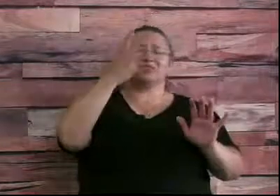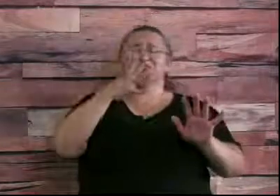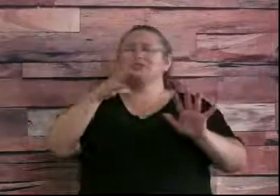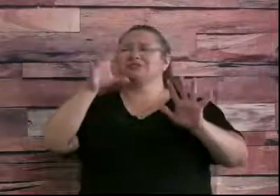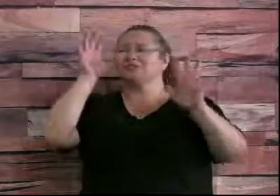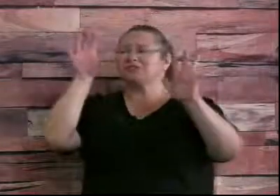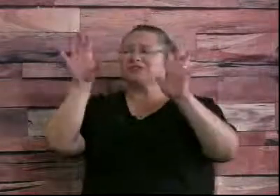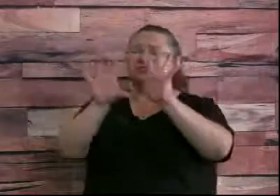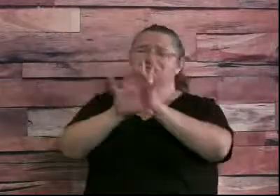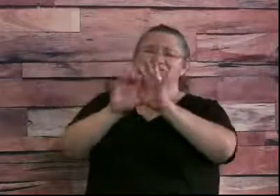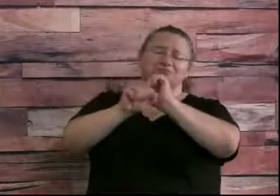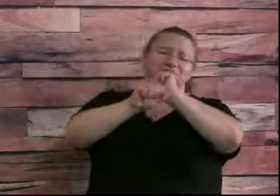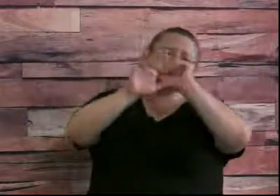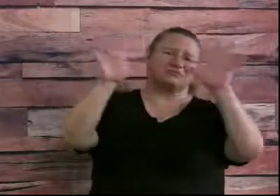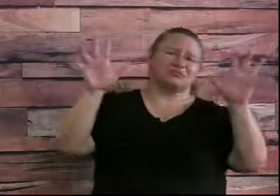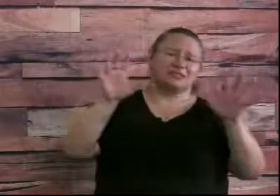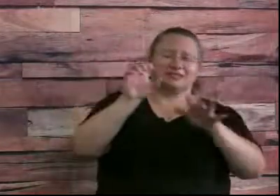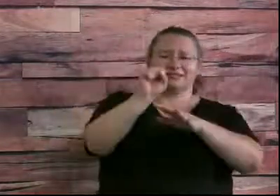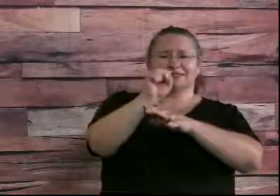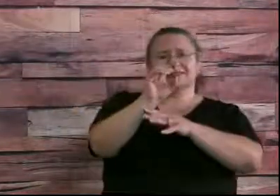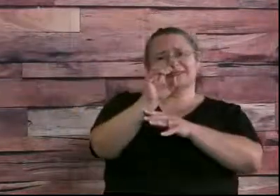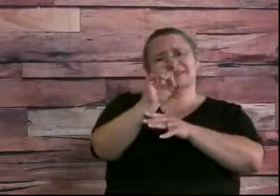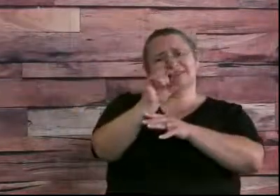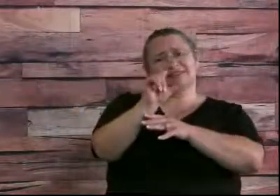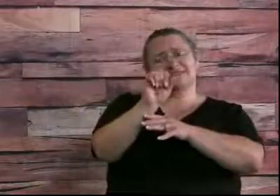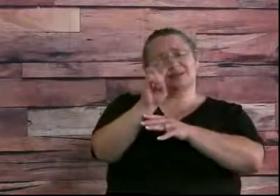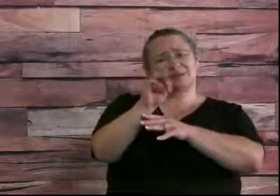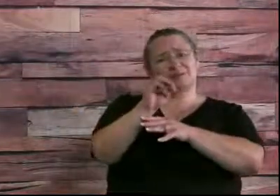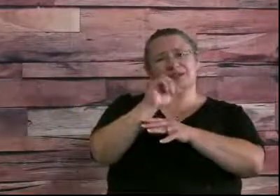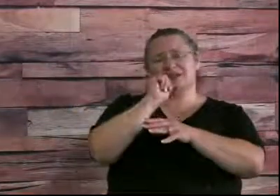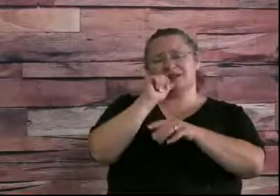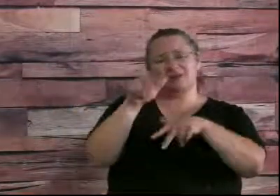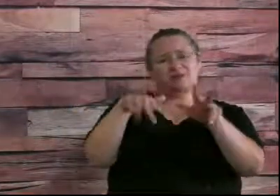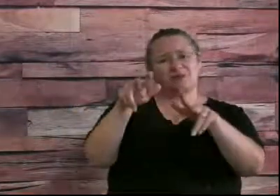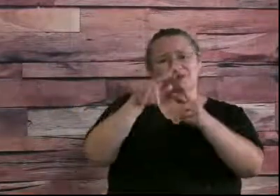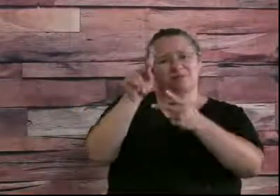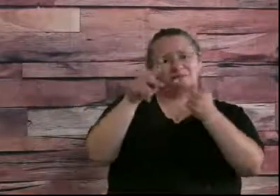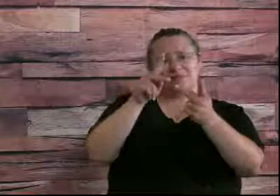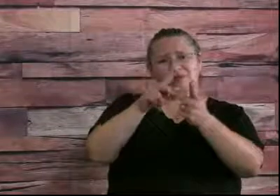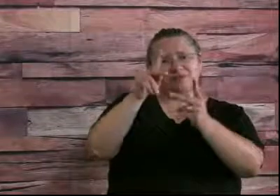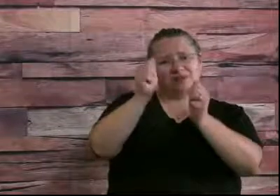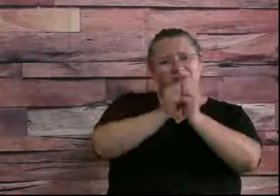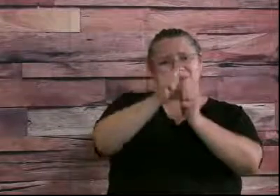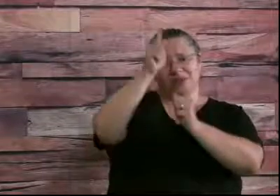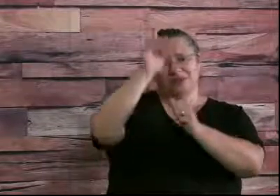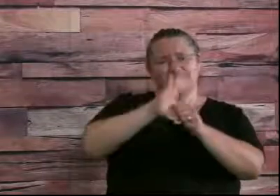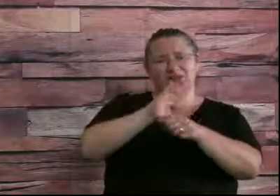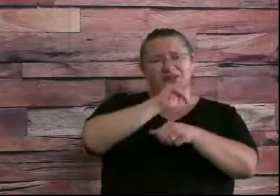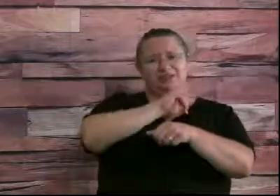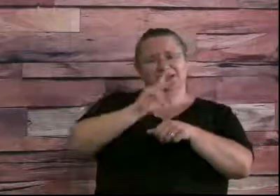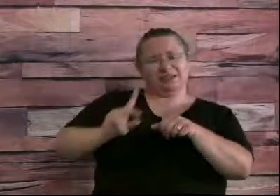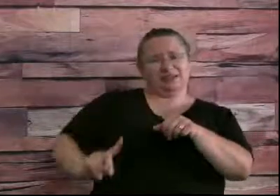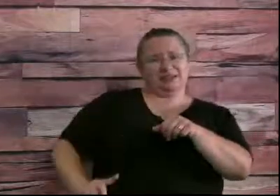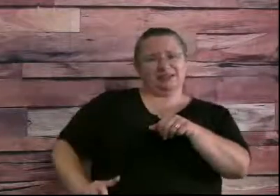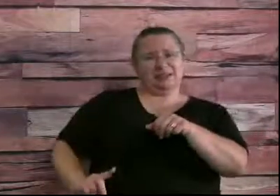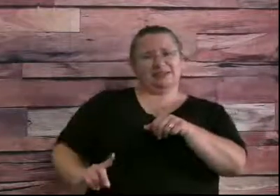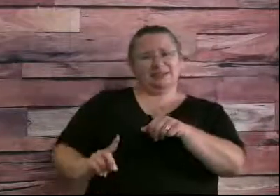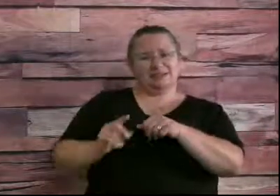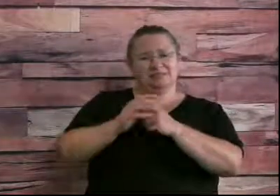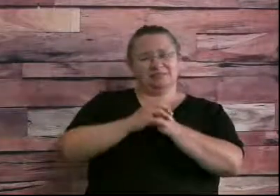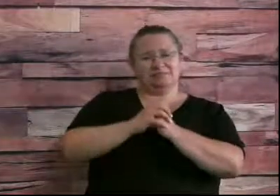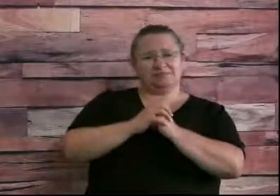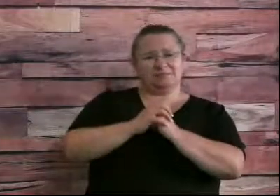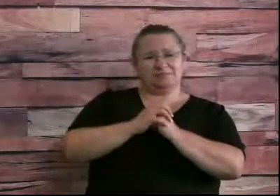and for Solomon. And Solomon did not walk perfectly with God. The kingdom,